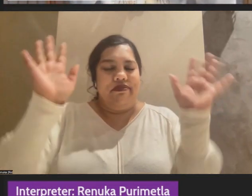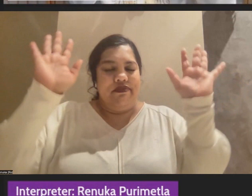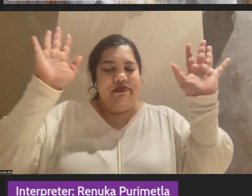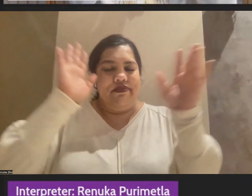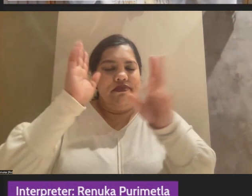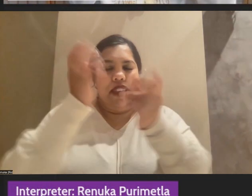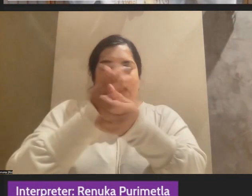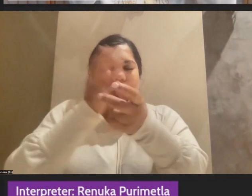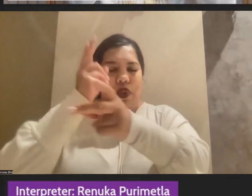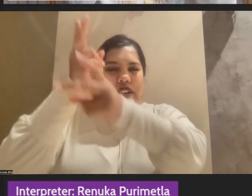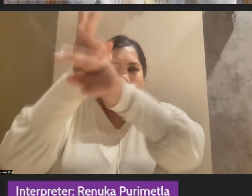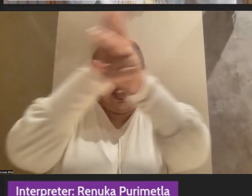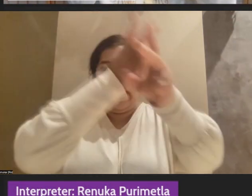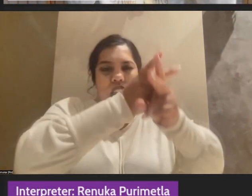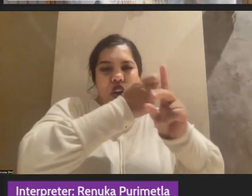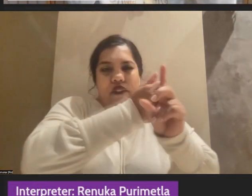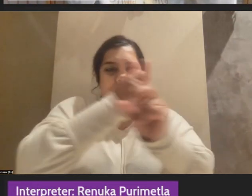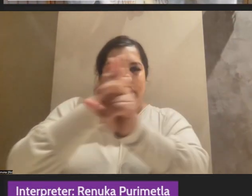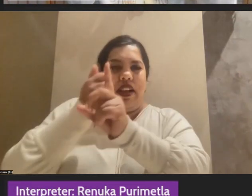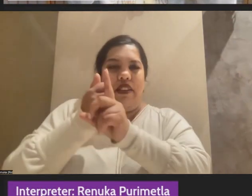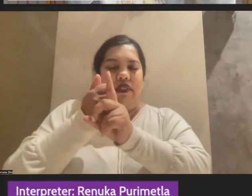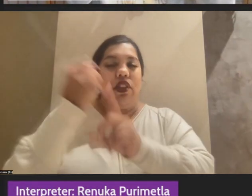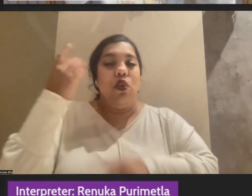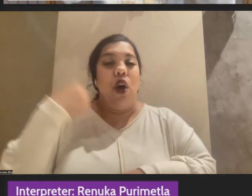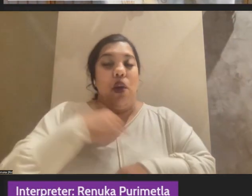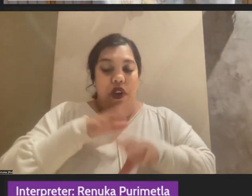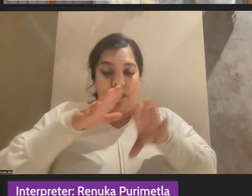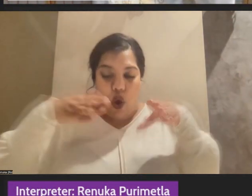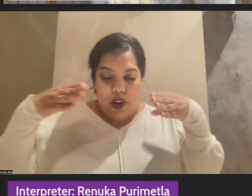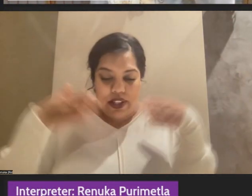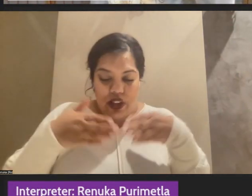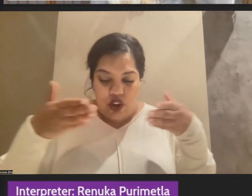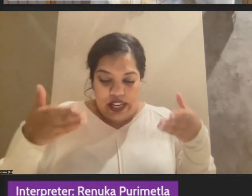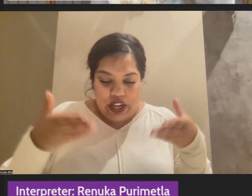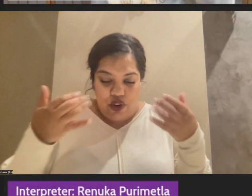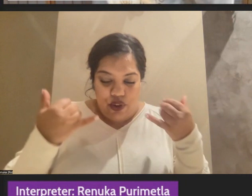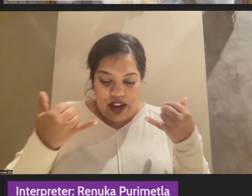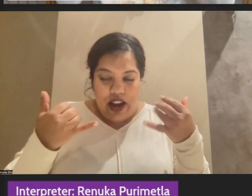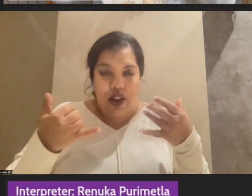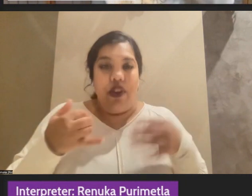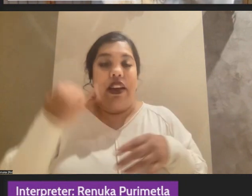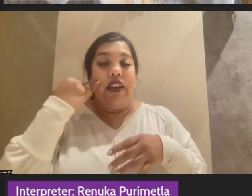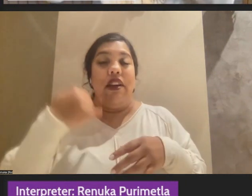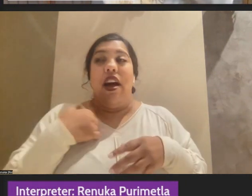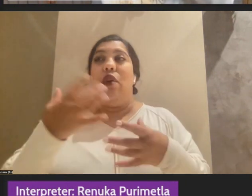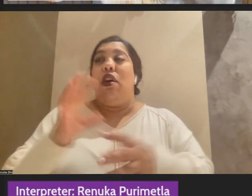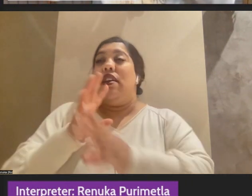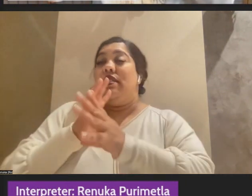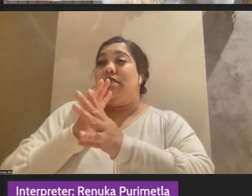because we are operating from this space, which means when I need to speak to whatever this